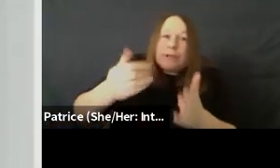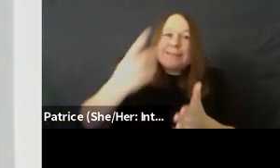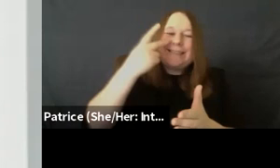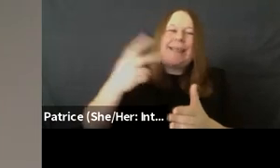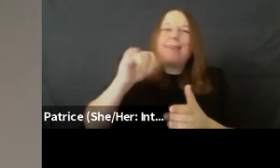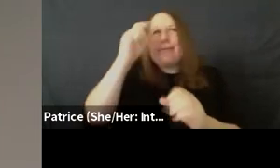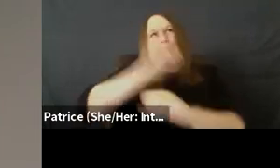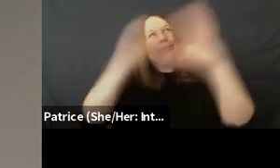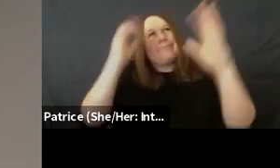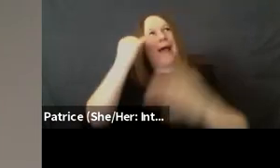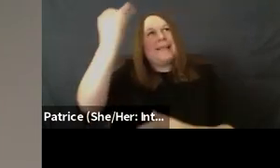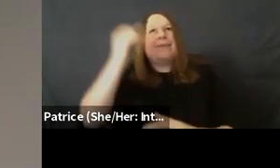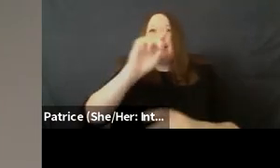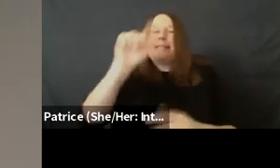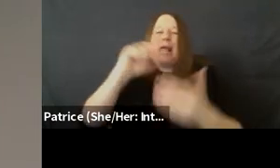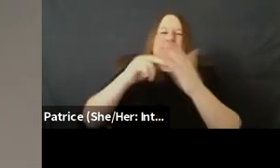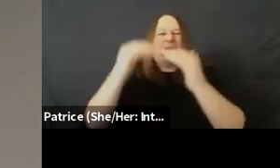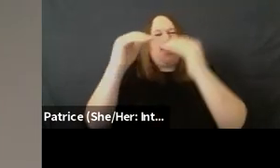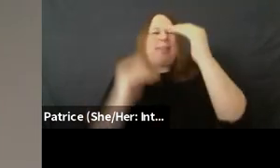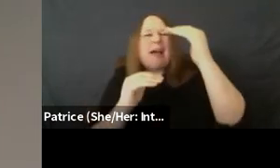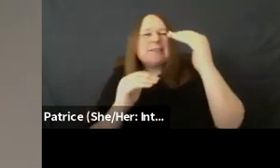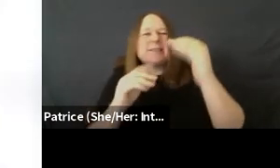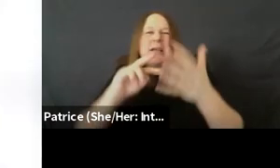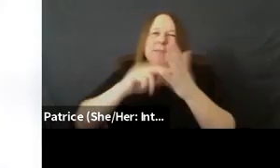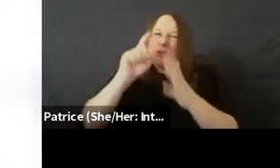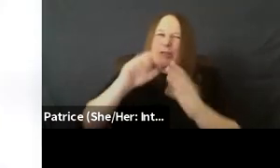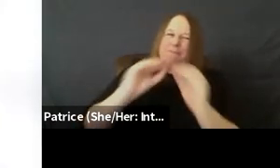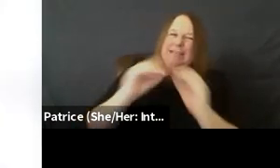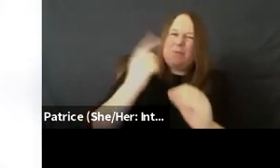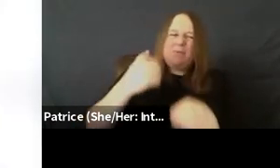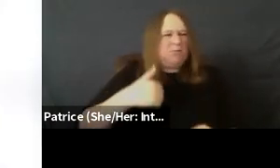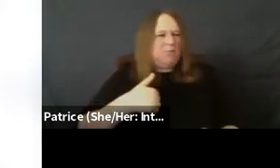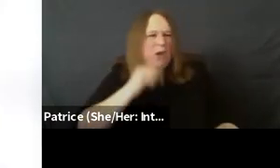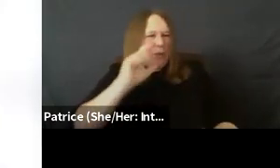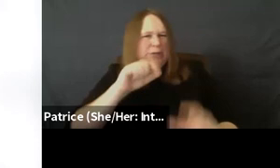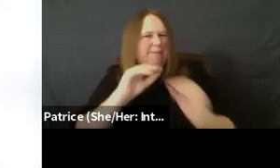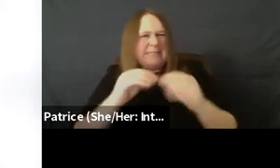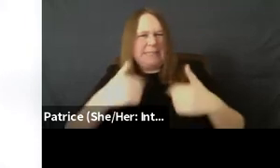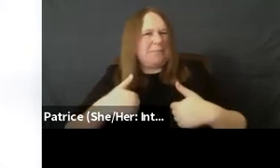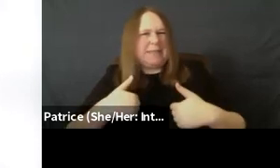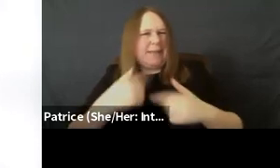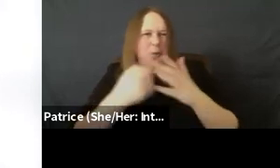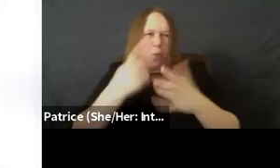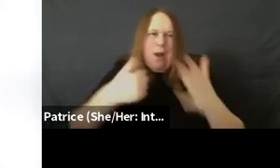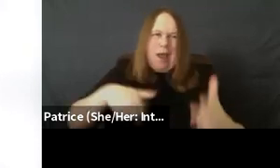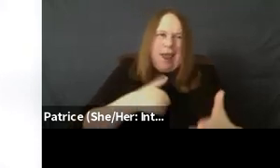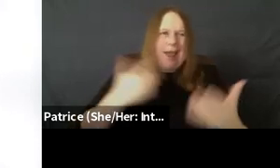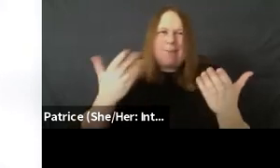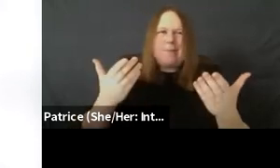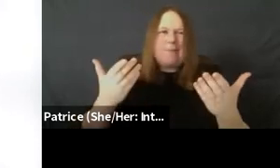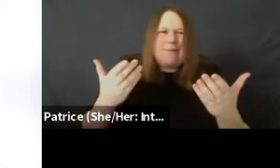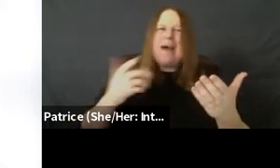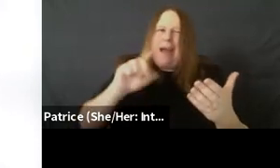this idea of disabled as lesser, disabled as something that needs to be fixed. I don't need to be fixed from what I am. I just